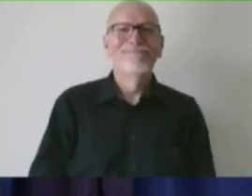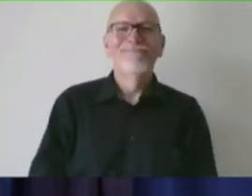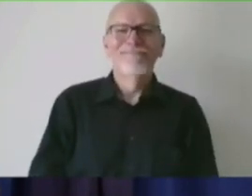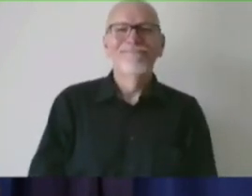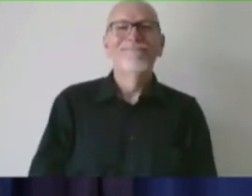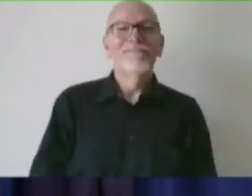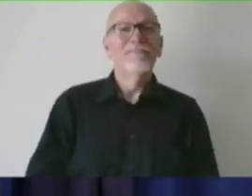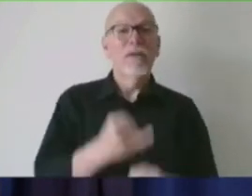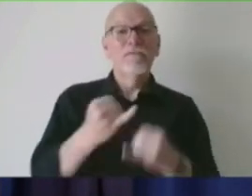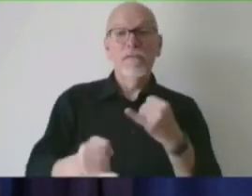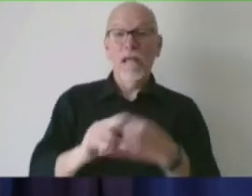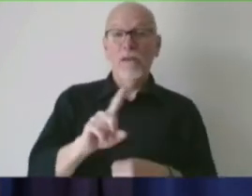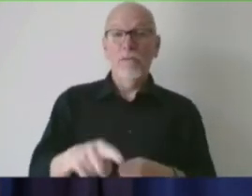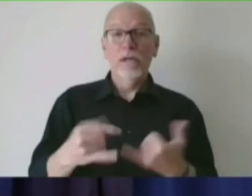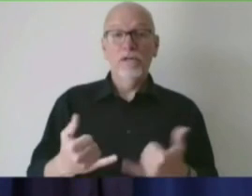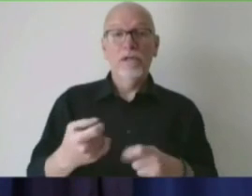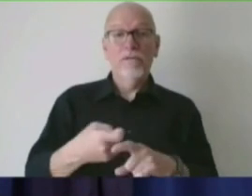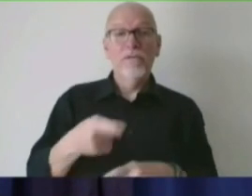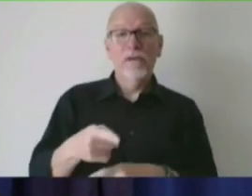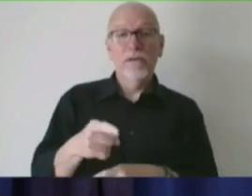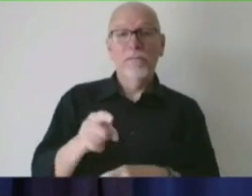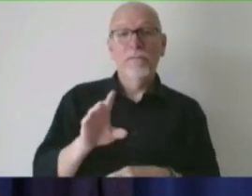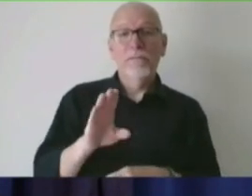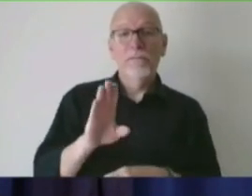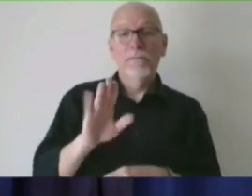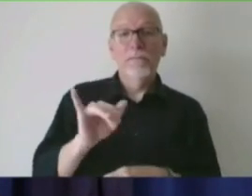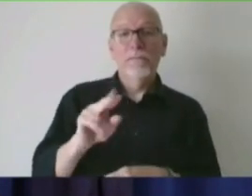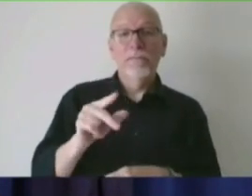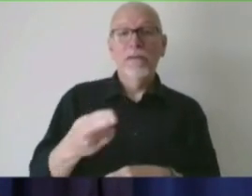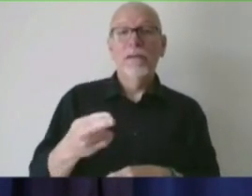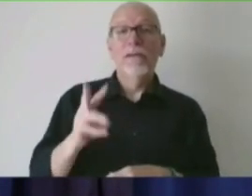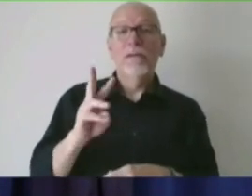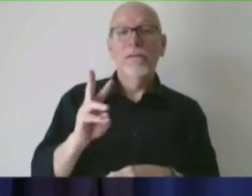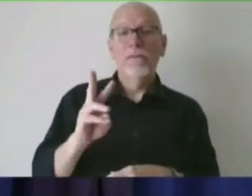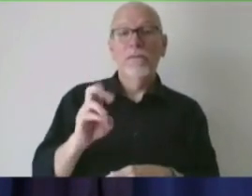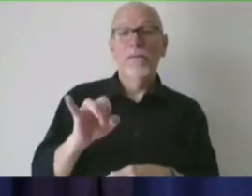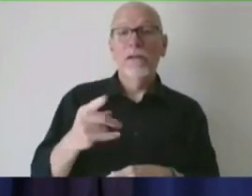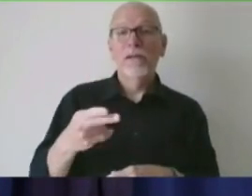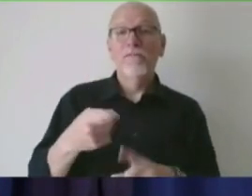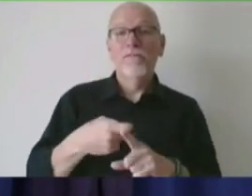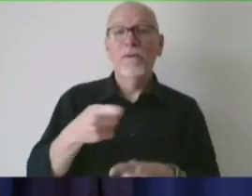final question today comes from Bing Wei from the Indy Star.